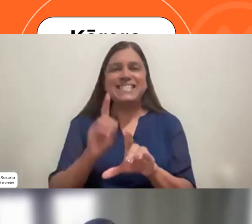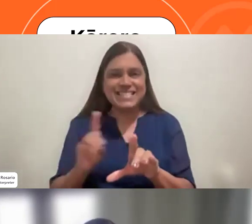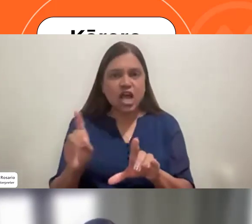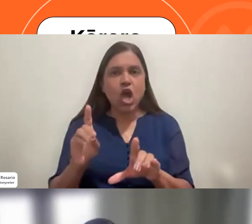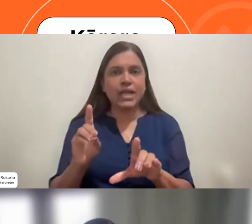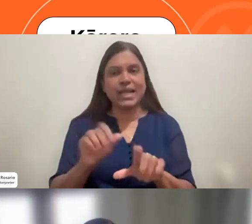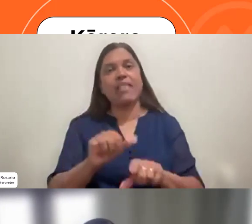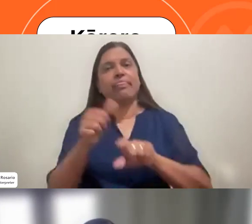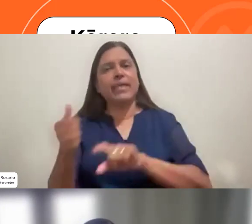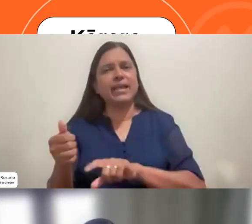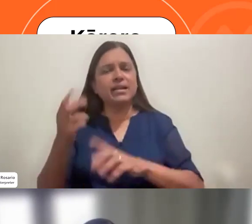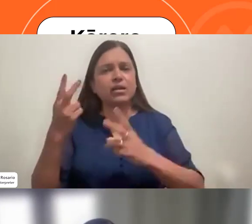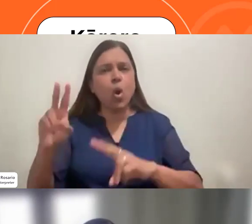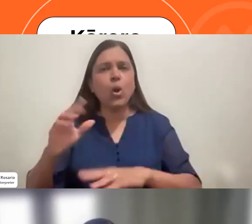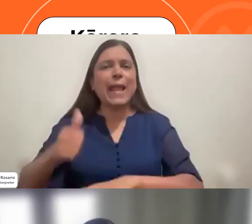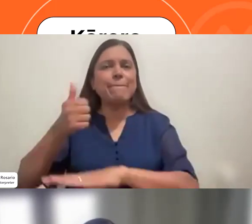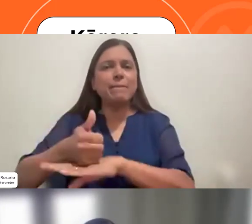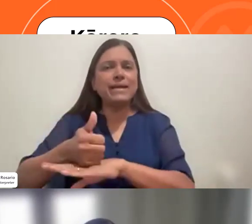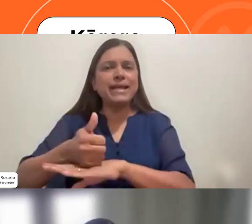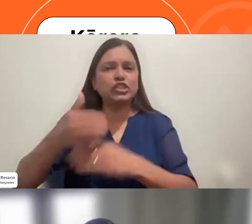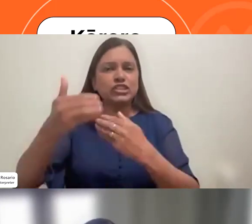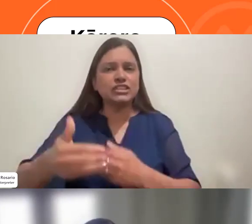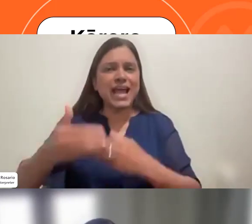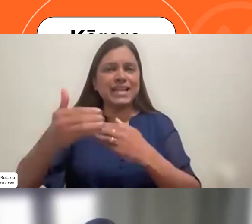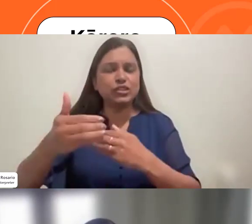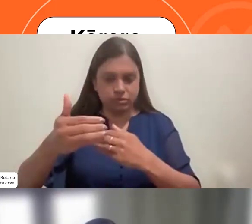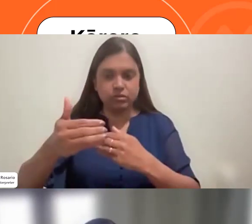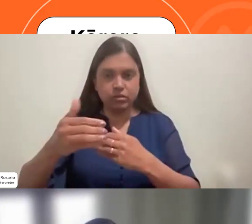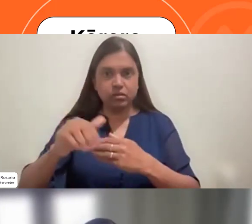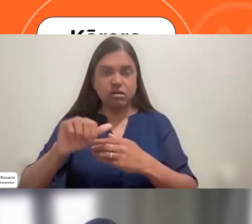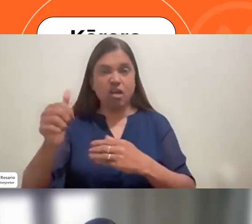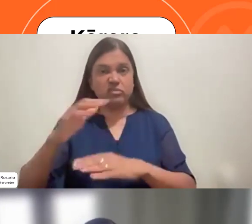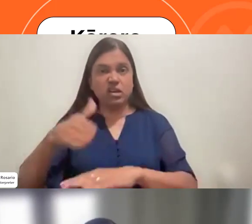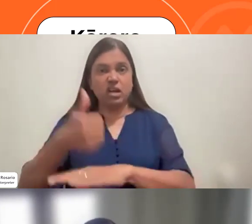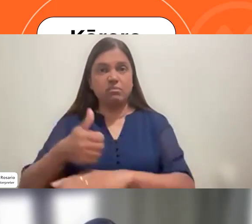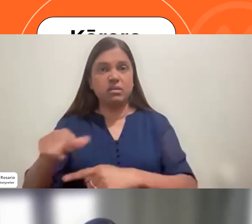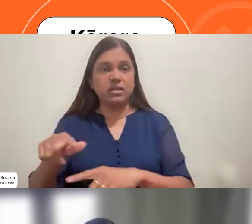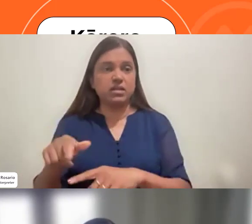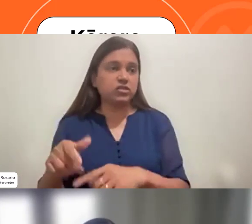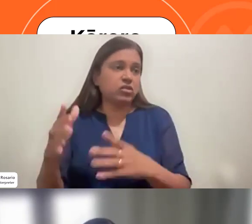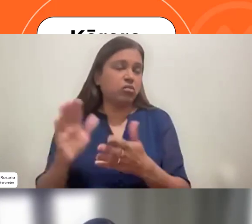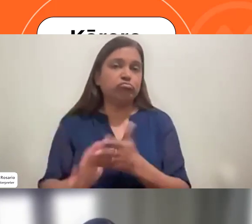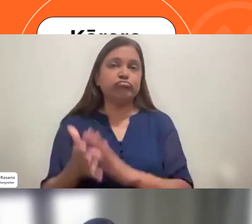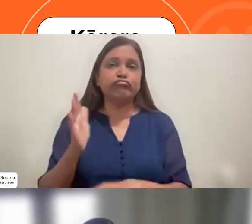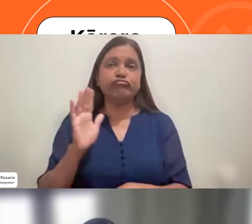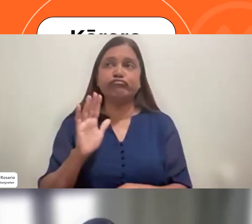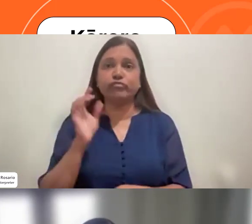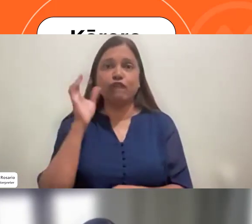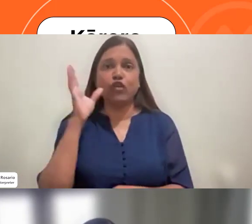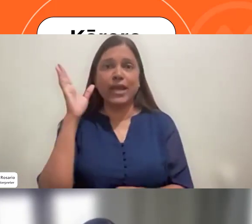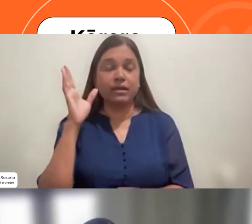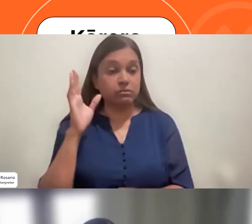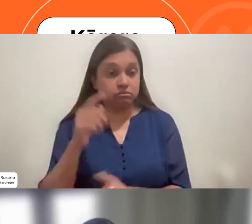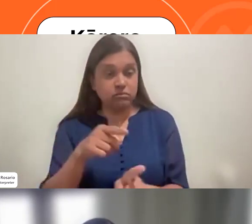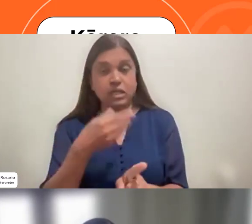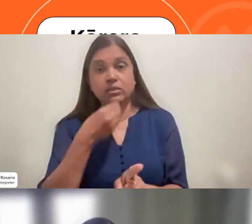implementation stage or after implementation, you think about, oh, we forget about to consider this particular